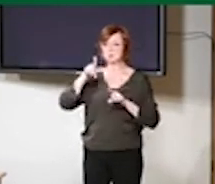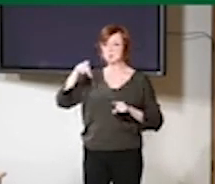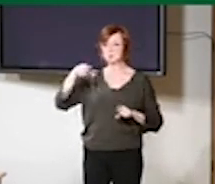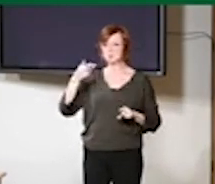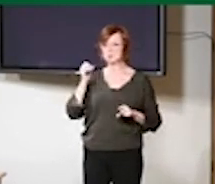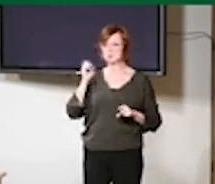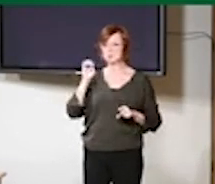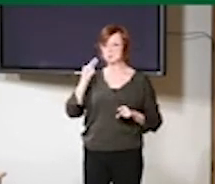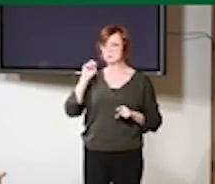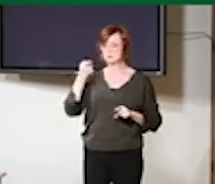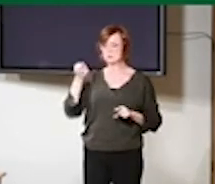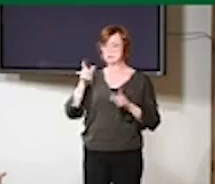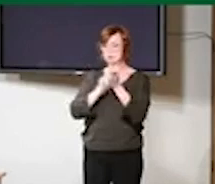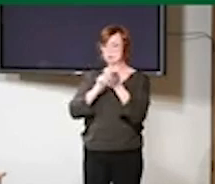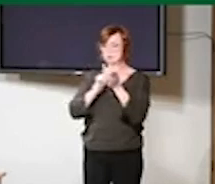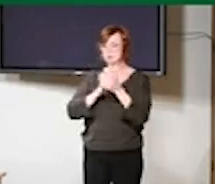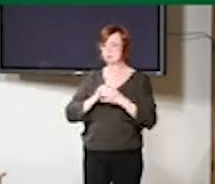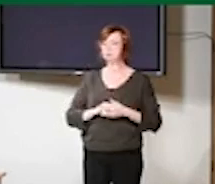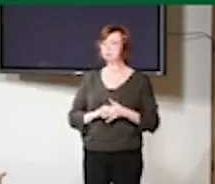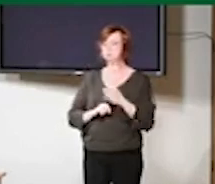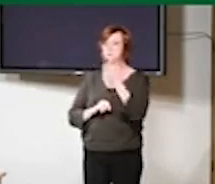The Premier said